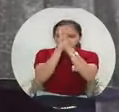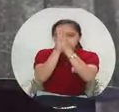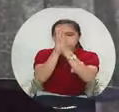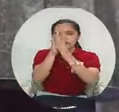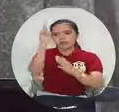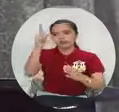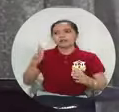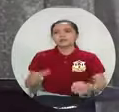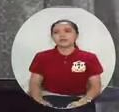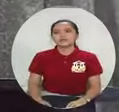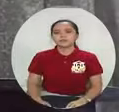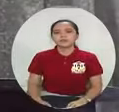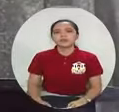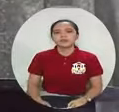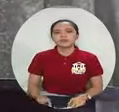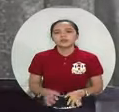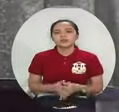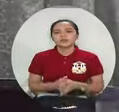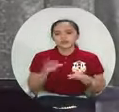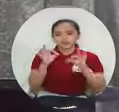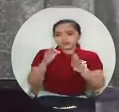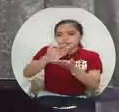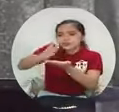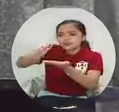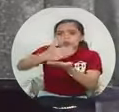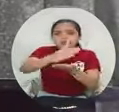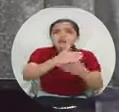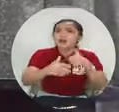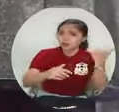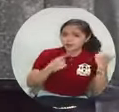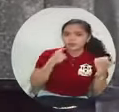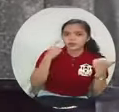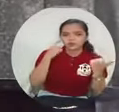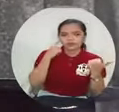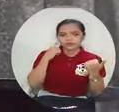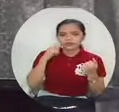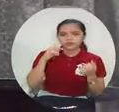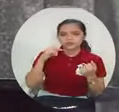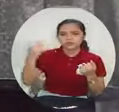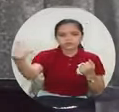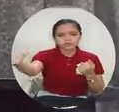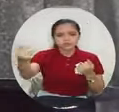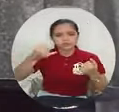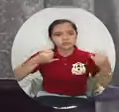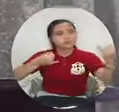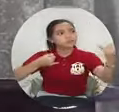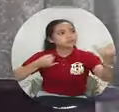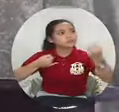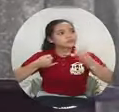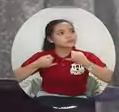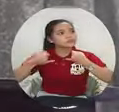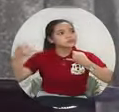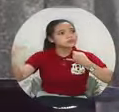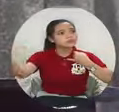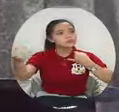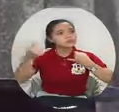so significant can be manifested in his life. His life will be